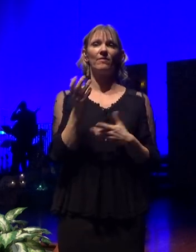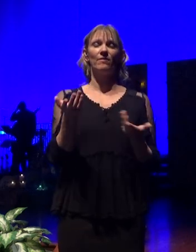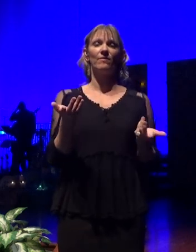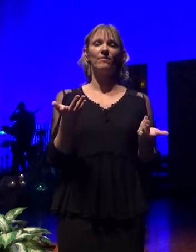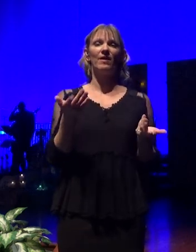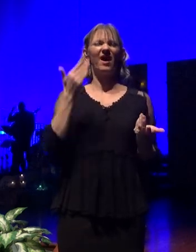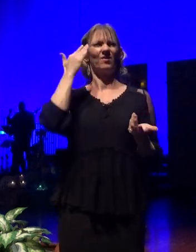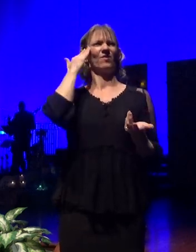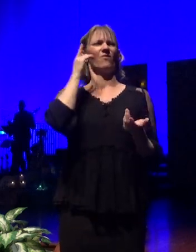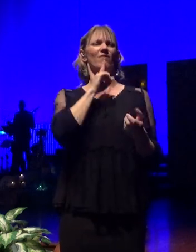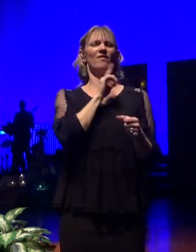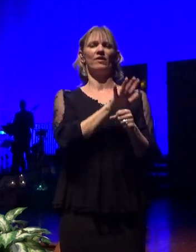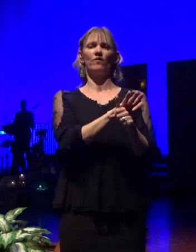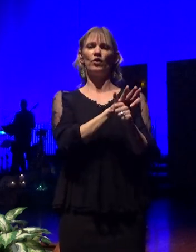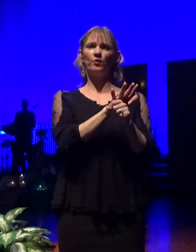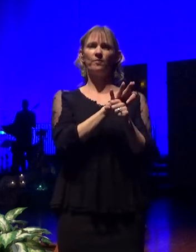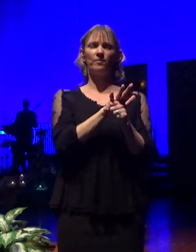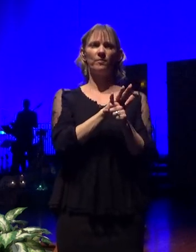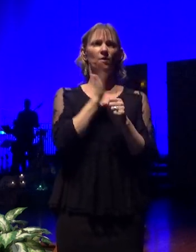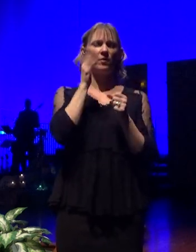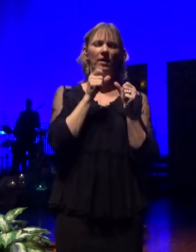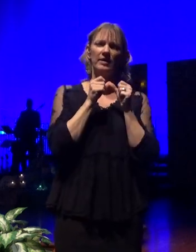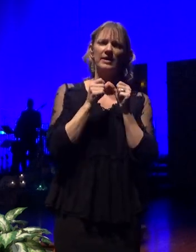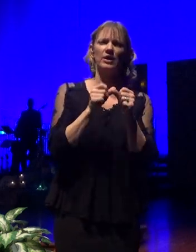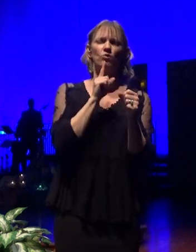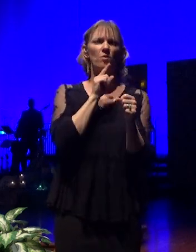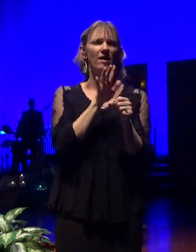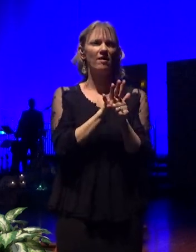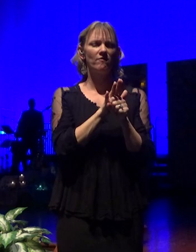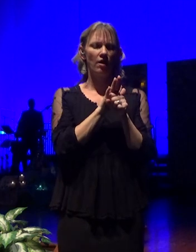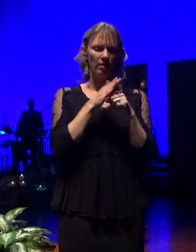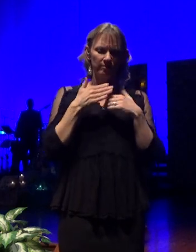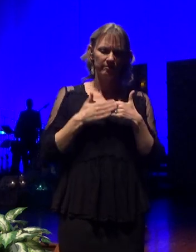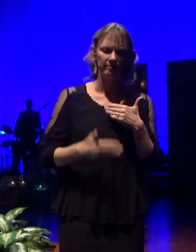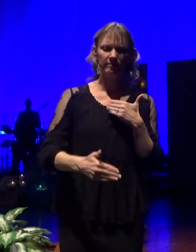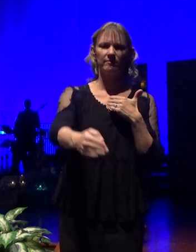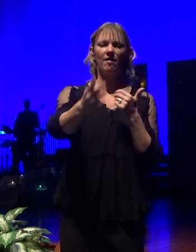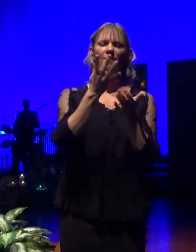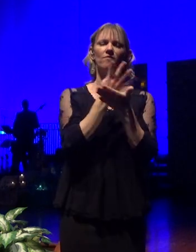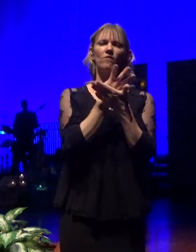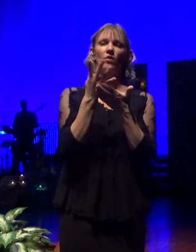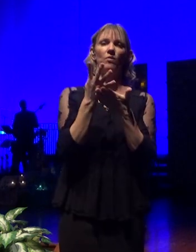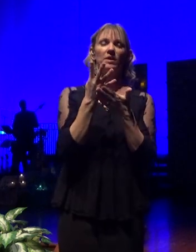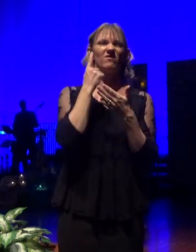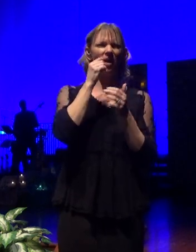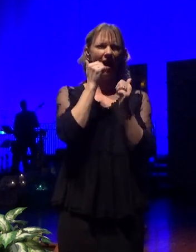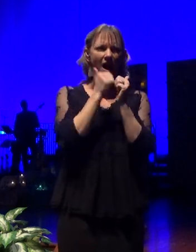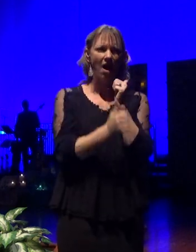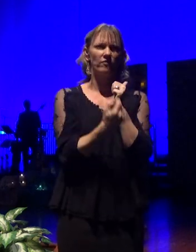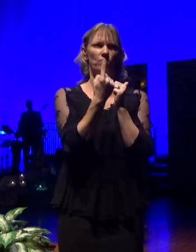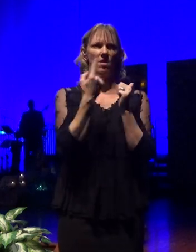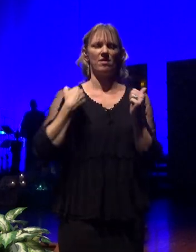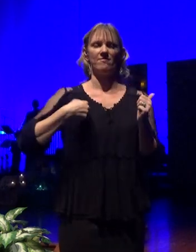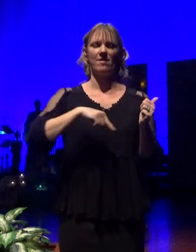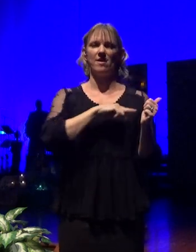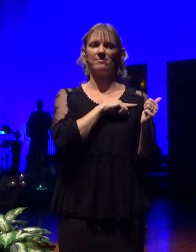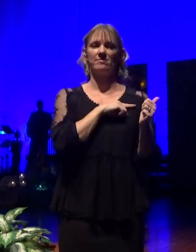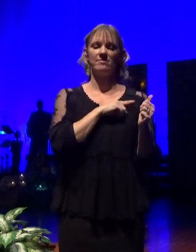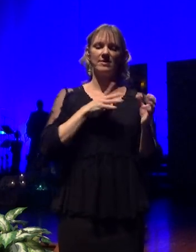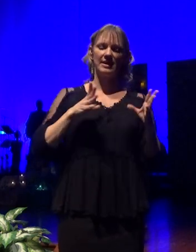this, affirm this, and shall continue to affirm this throughout these 4 weeks for every single one of us,